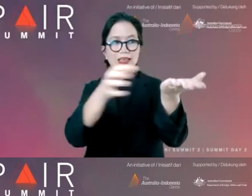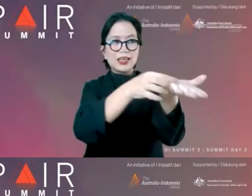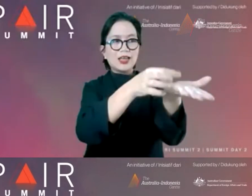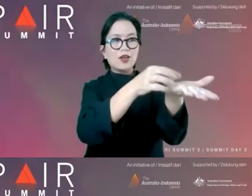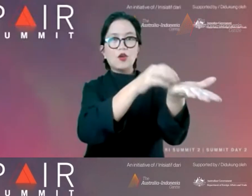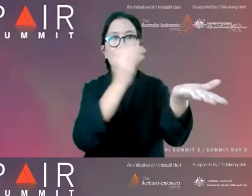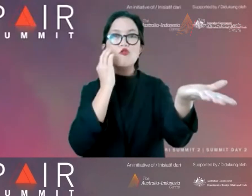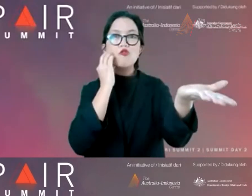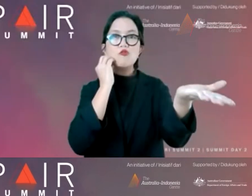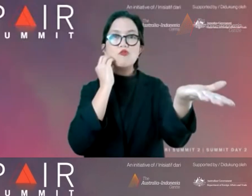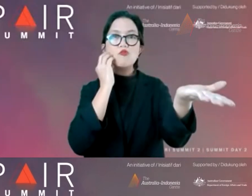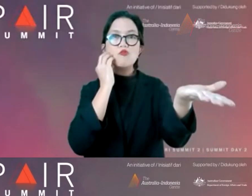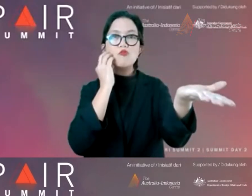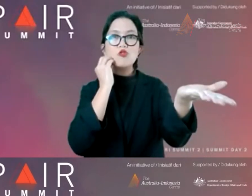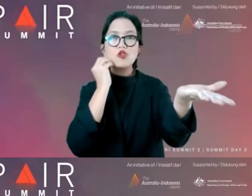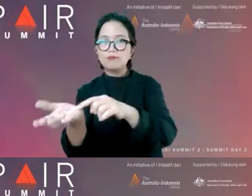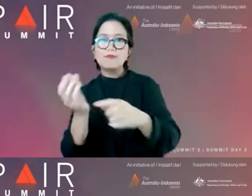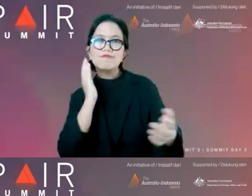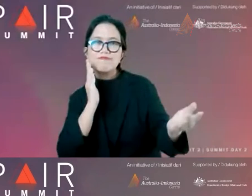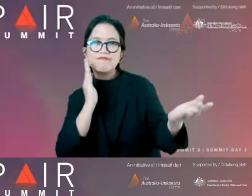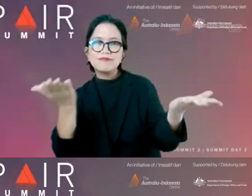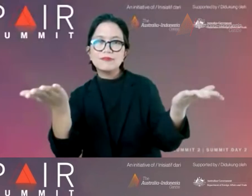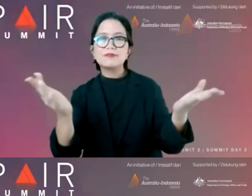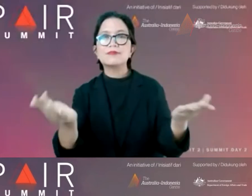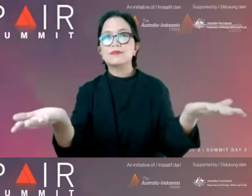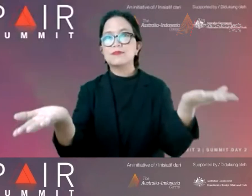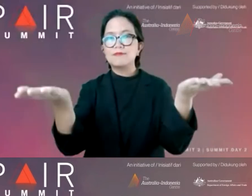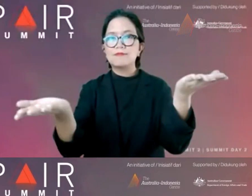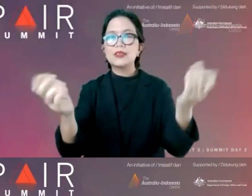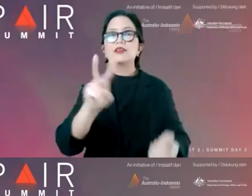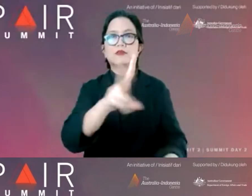vaccination among elder people. But there's still an issue about the trust to